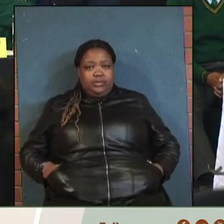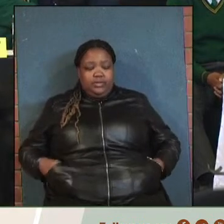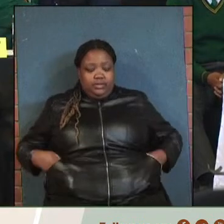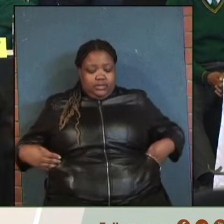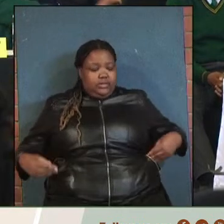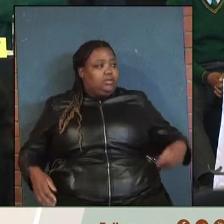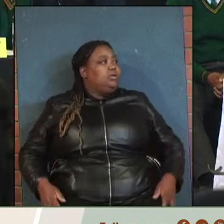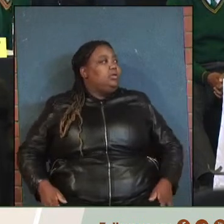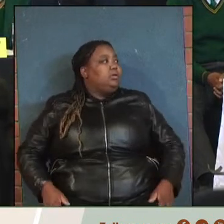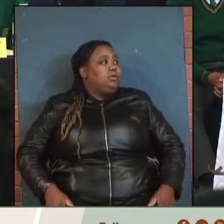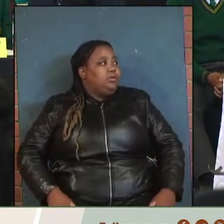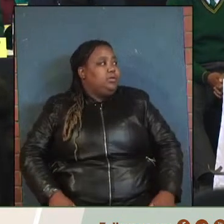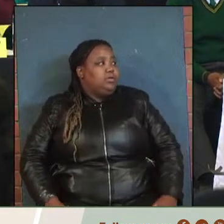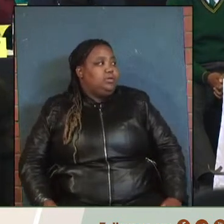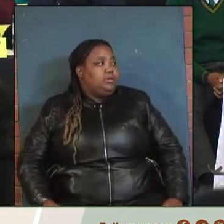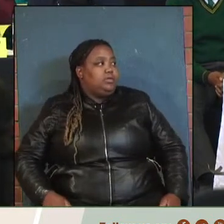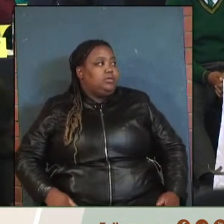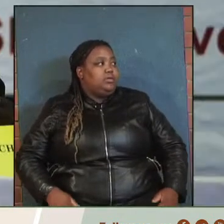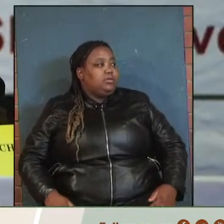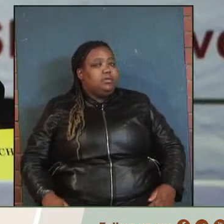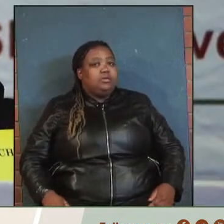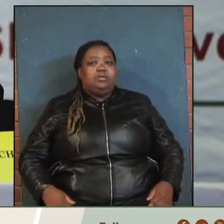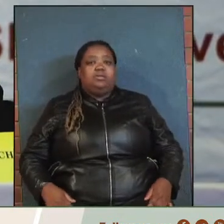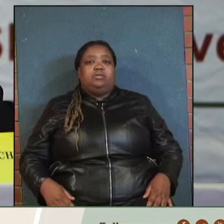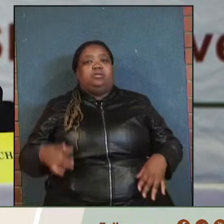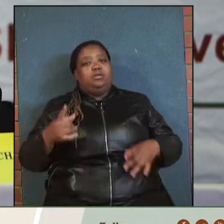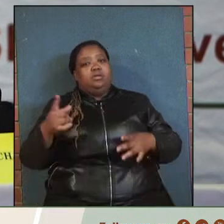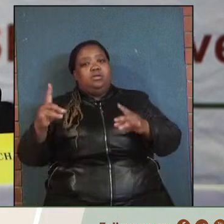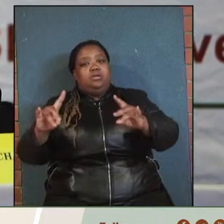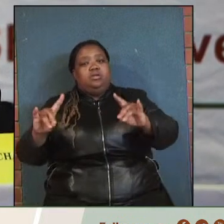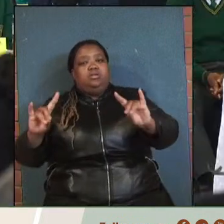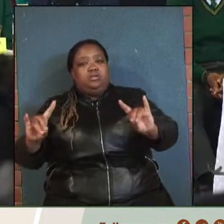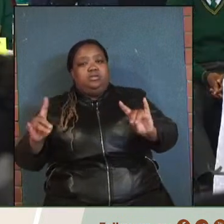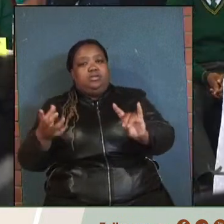And I leave to the chairperson of